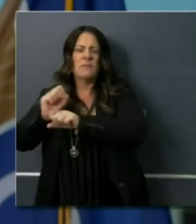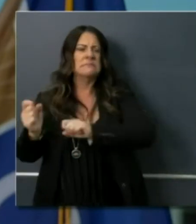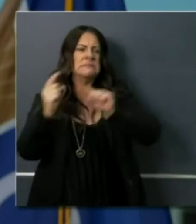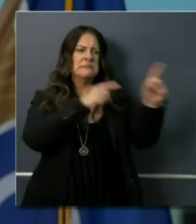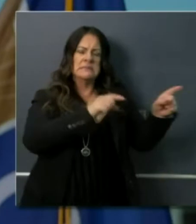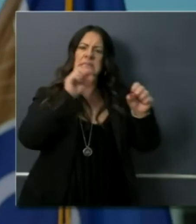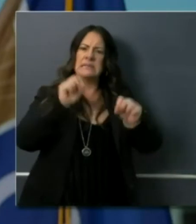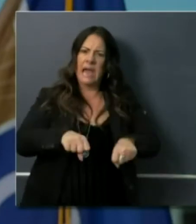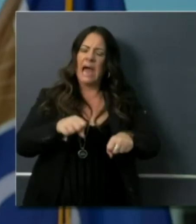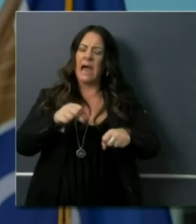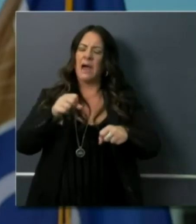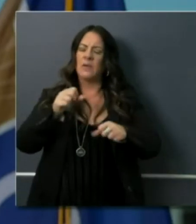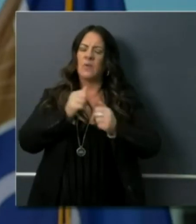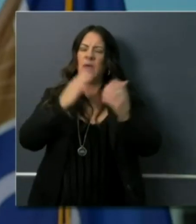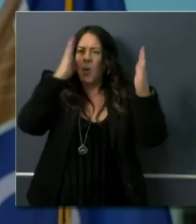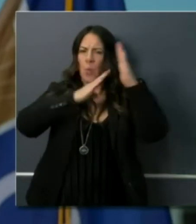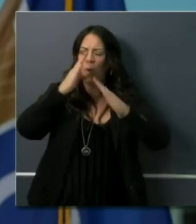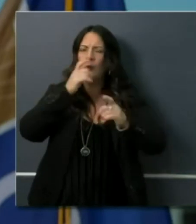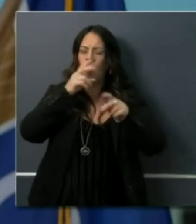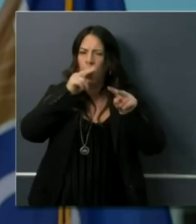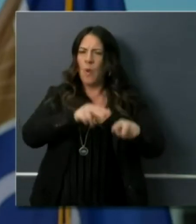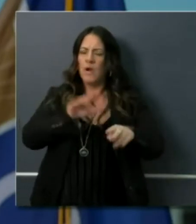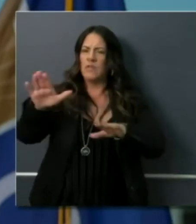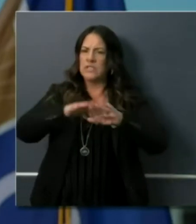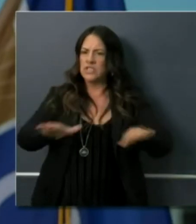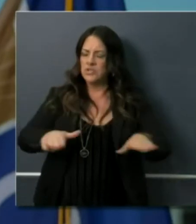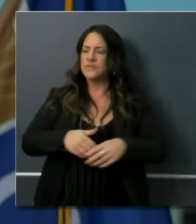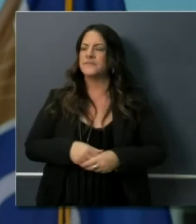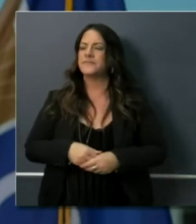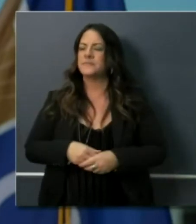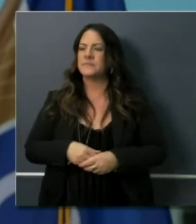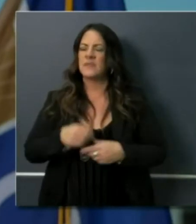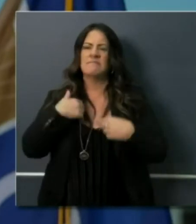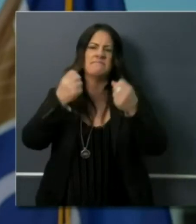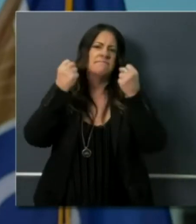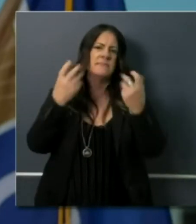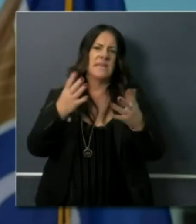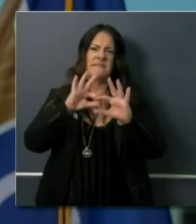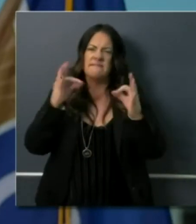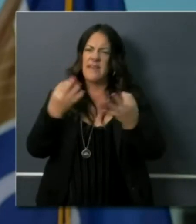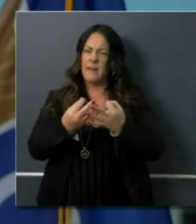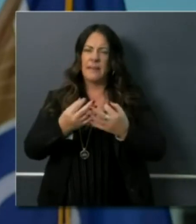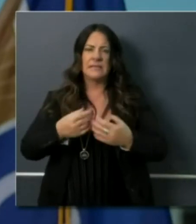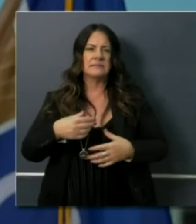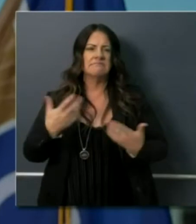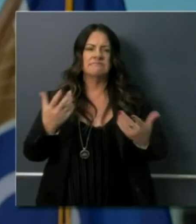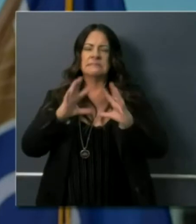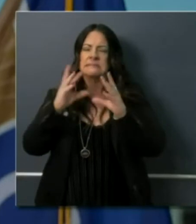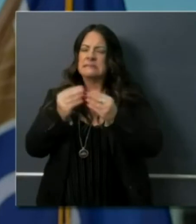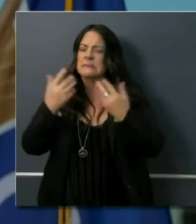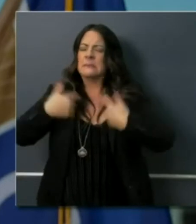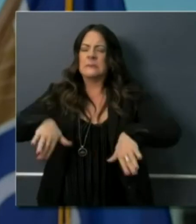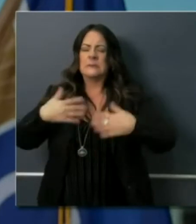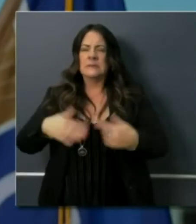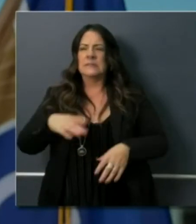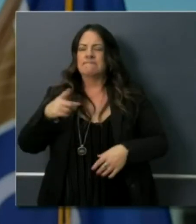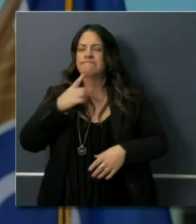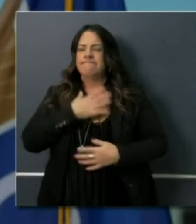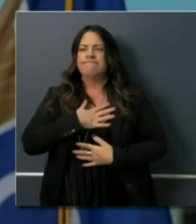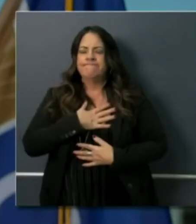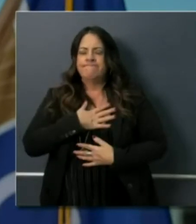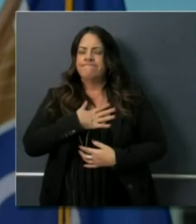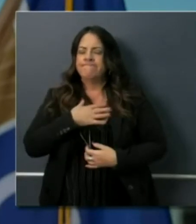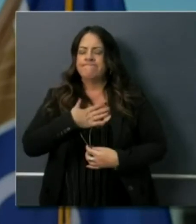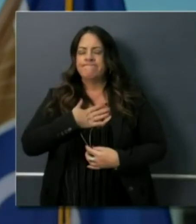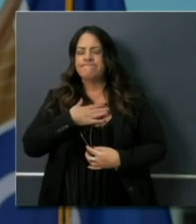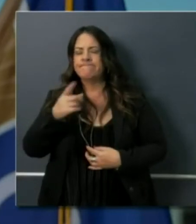we have 541 families that have been torn apart due to deaths related to COVID-19.